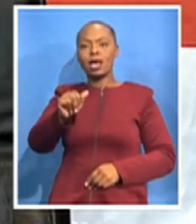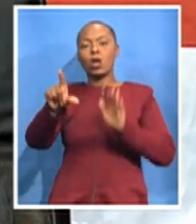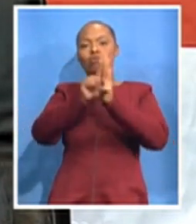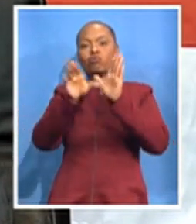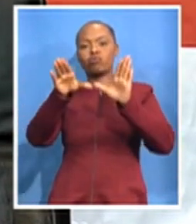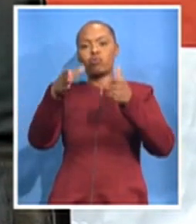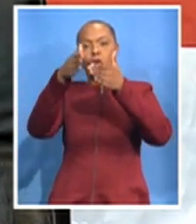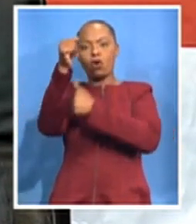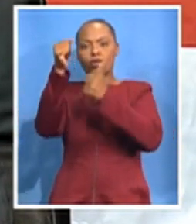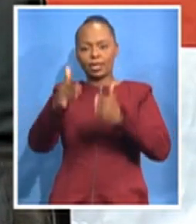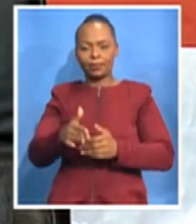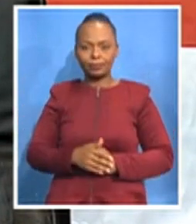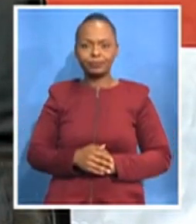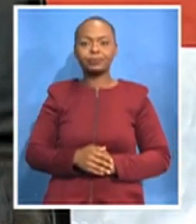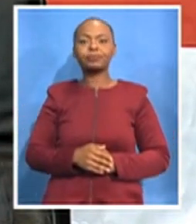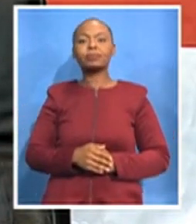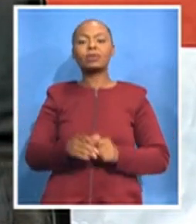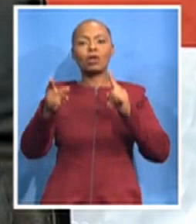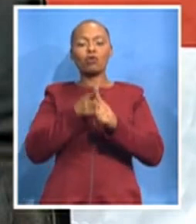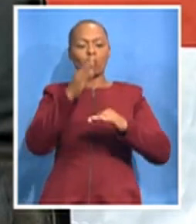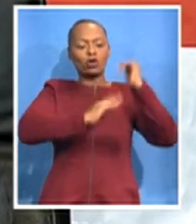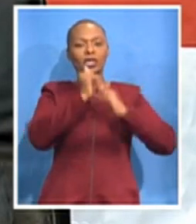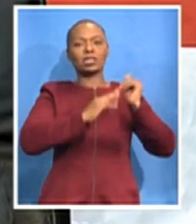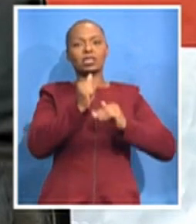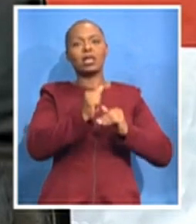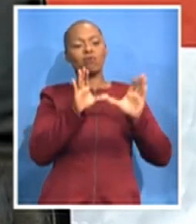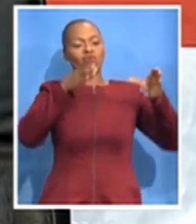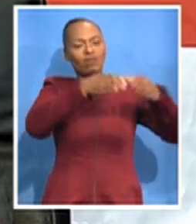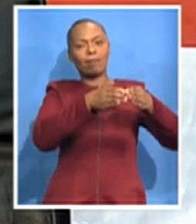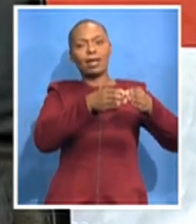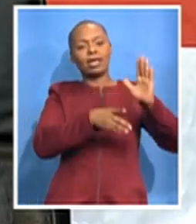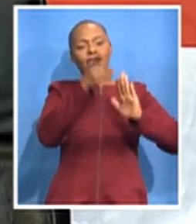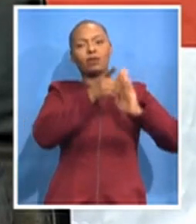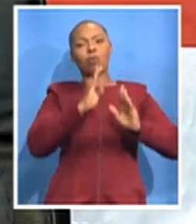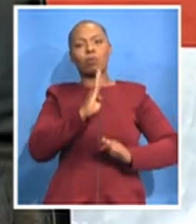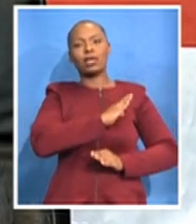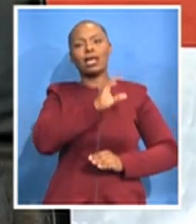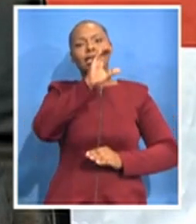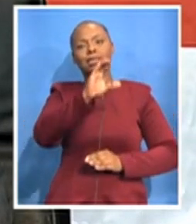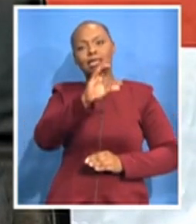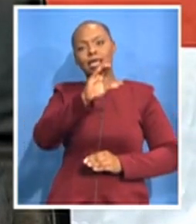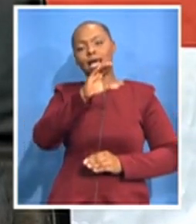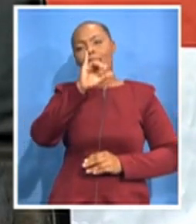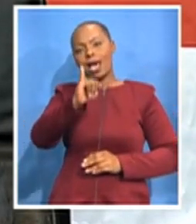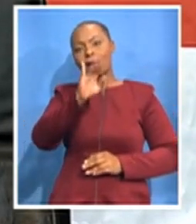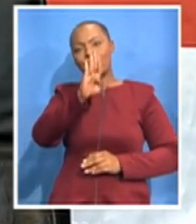Construction Industry Development Board, which is CIDB, where he advised my office